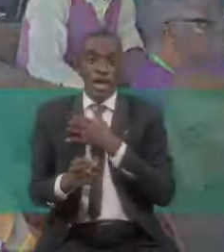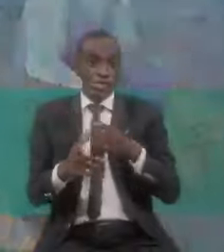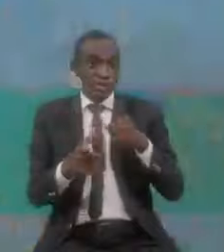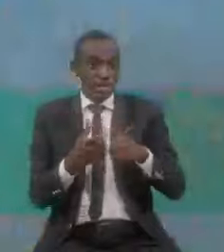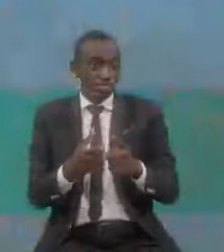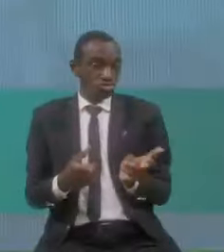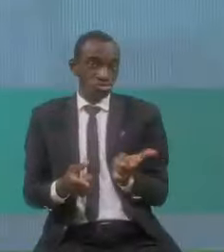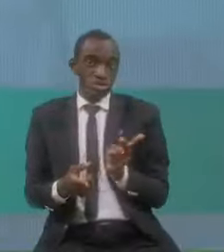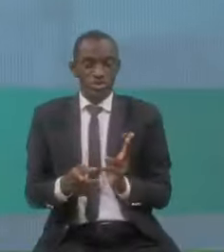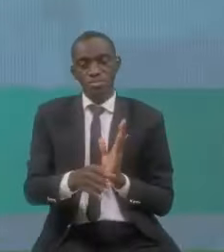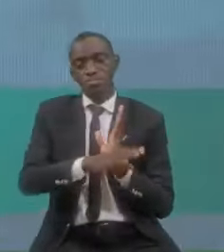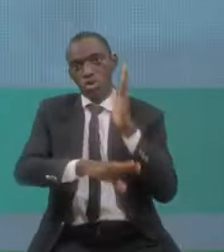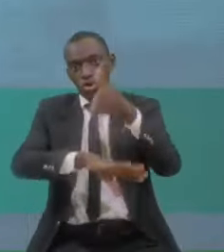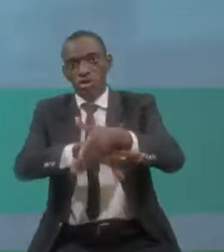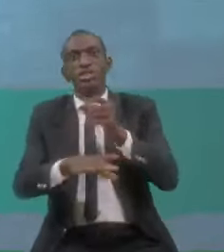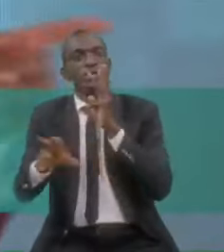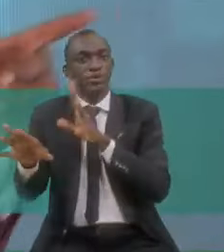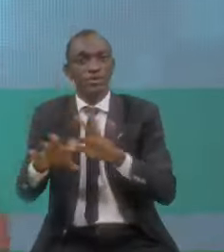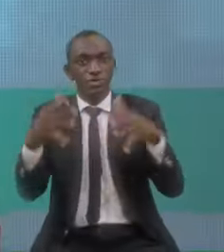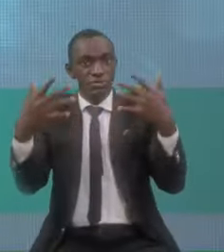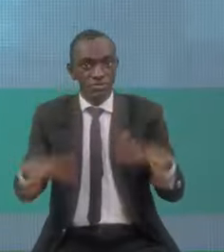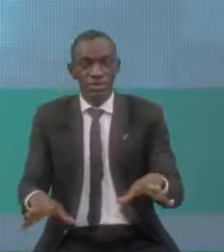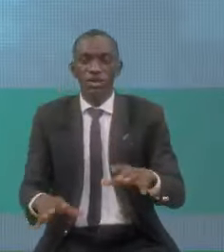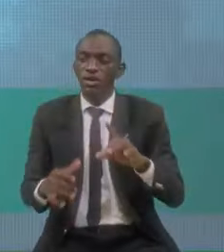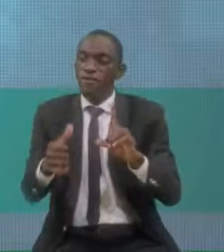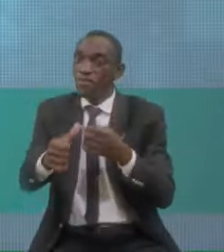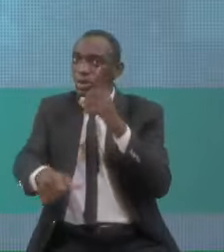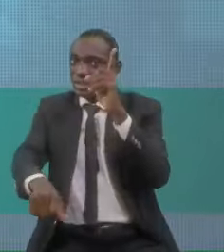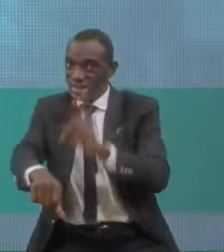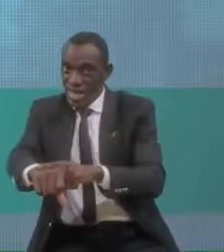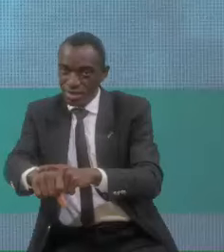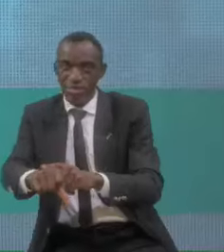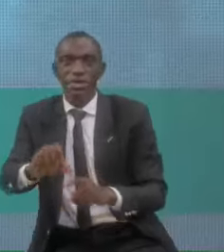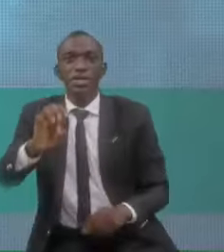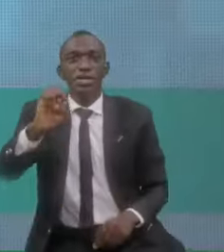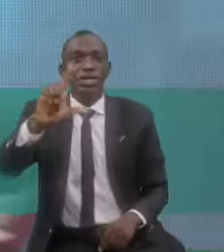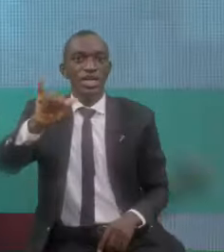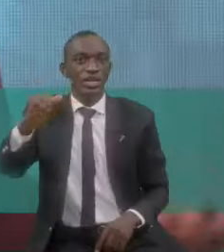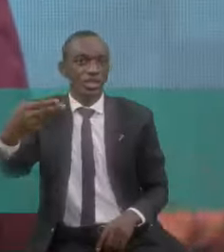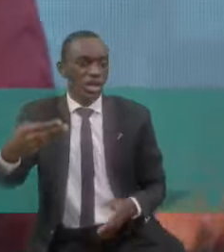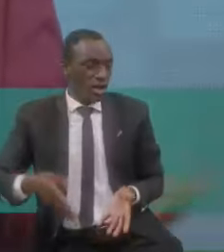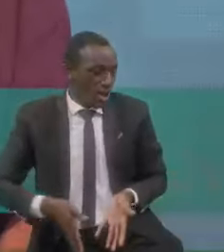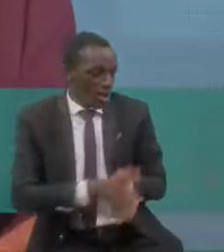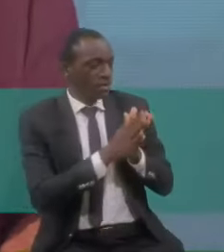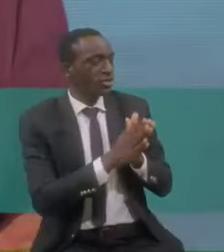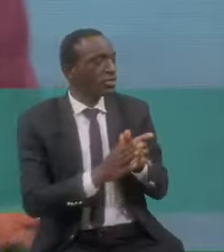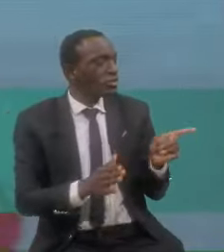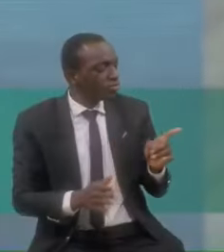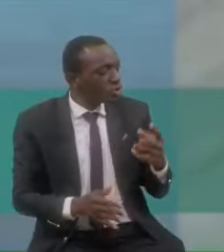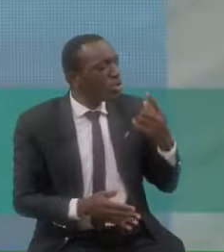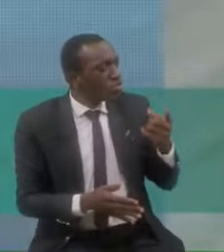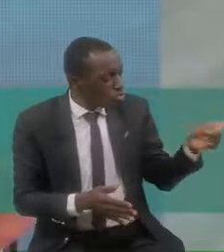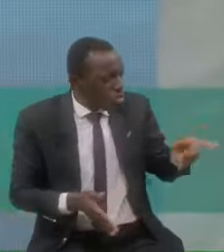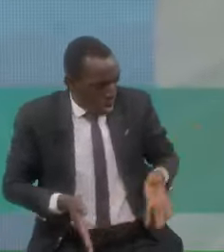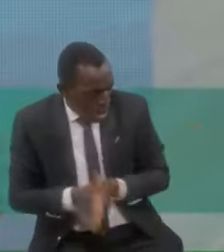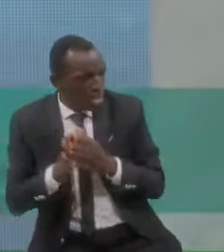the first time, Elijah said unto Elisha, ask me what